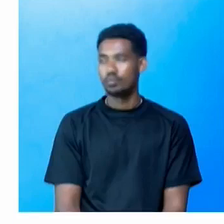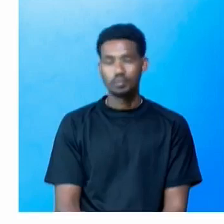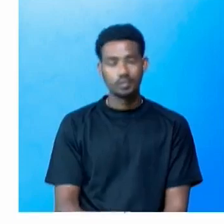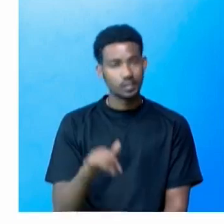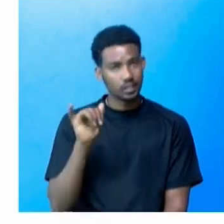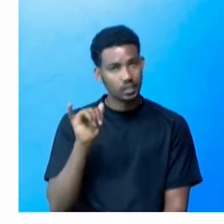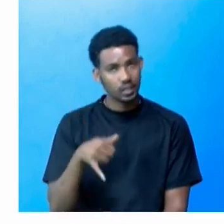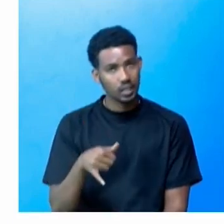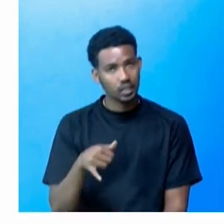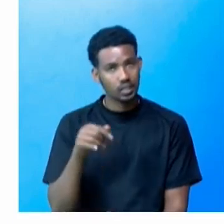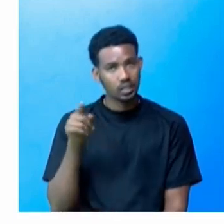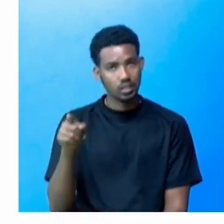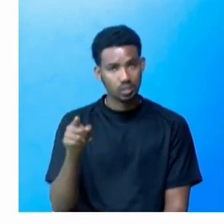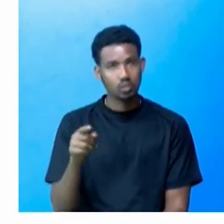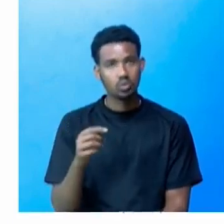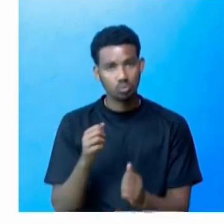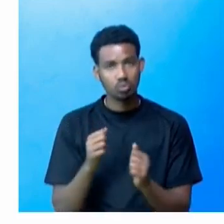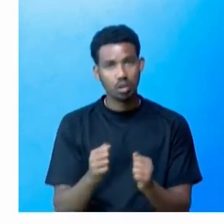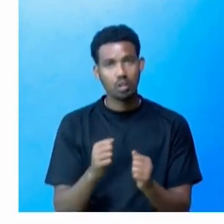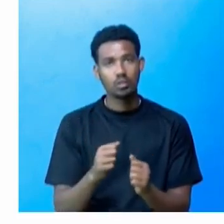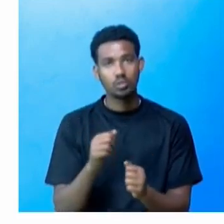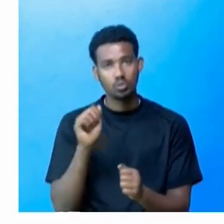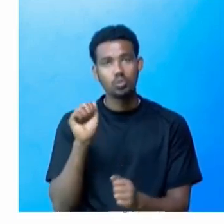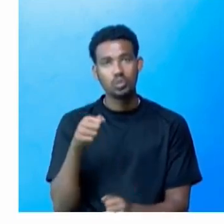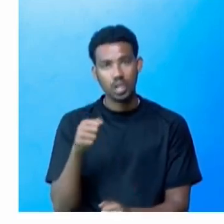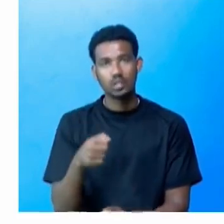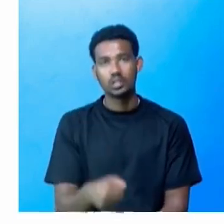yes, you are.